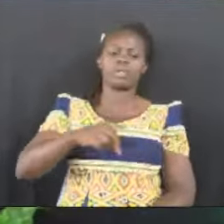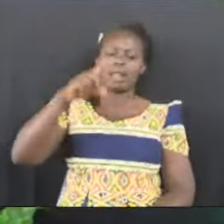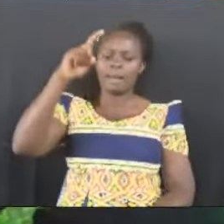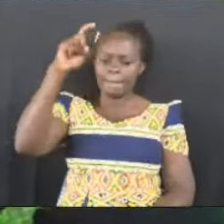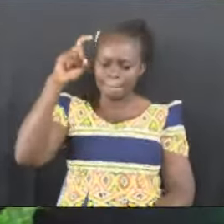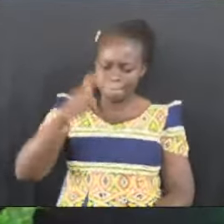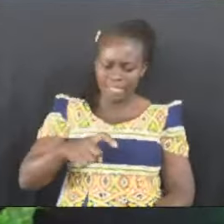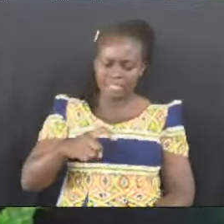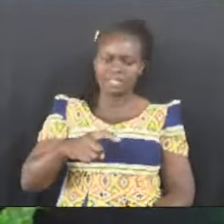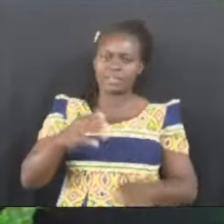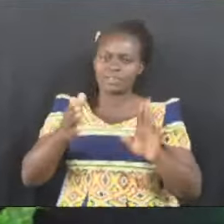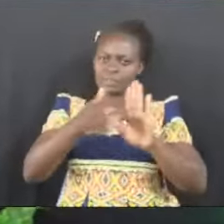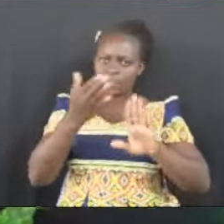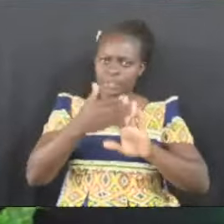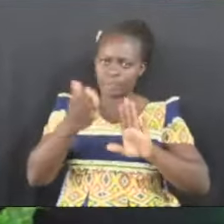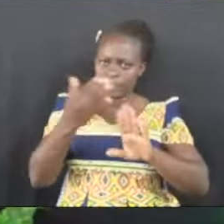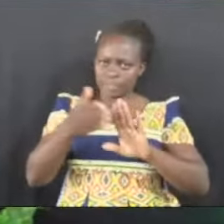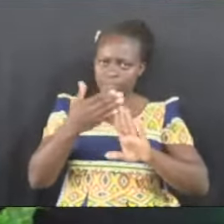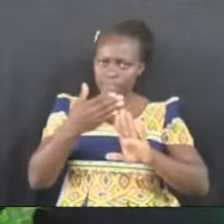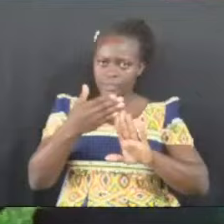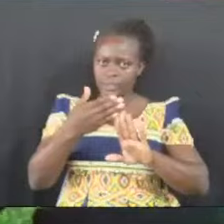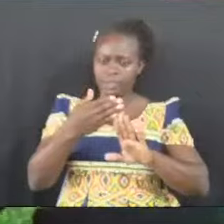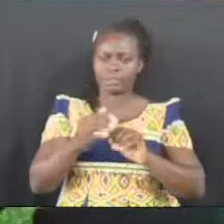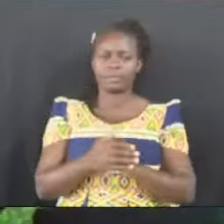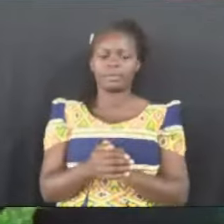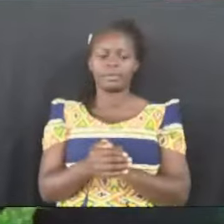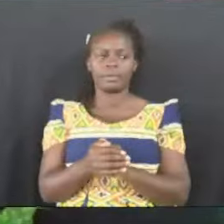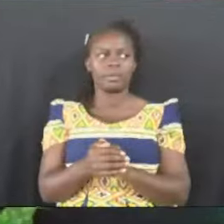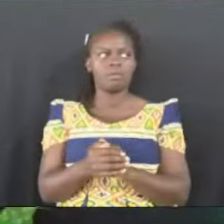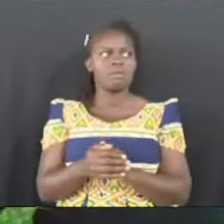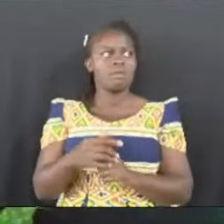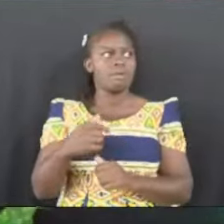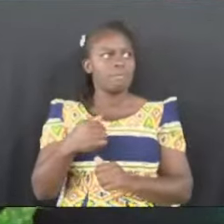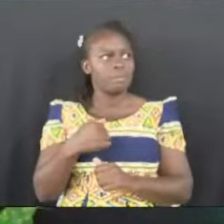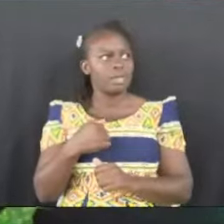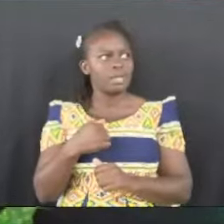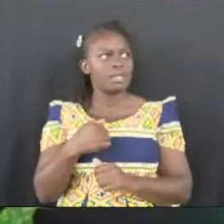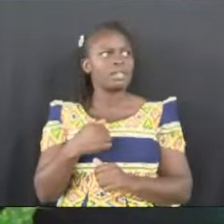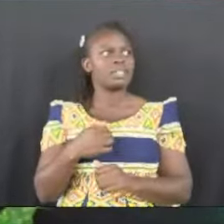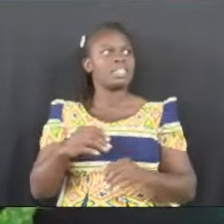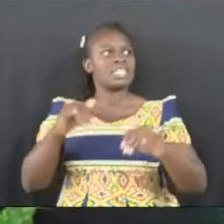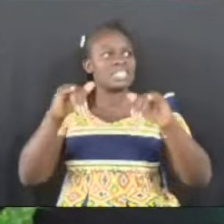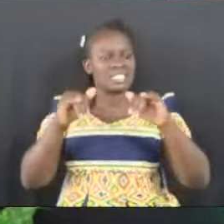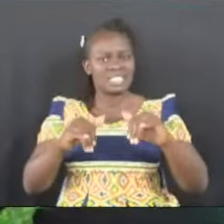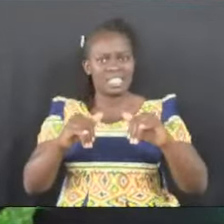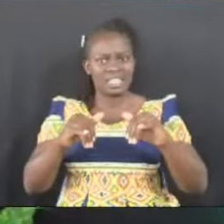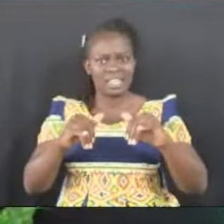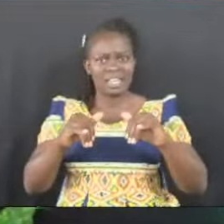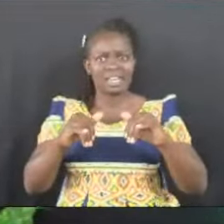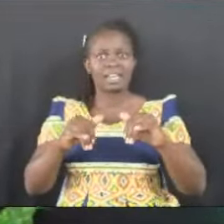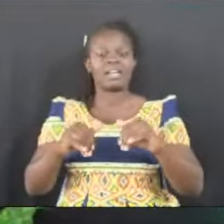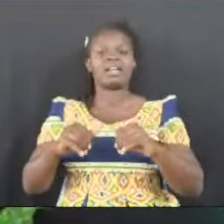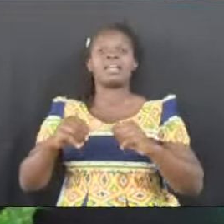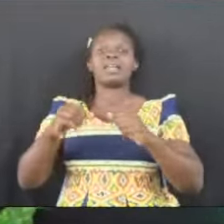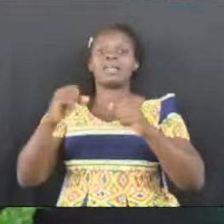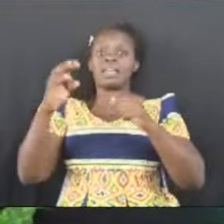Johns Hopkins. And guess what? I spent 8 weeks at the